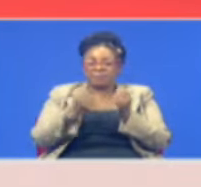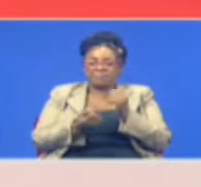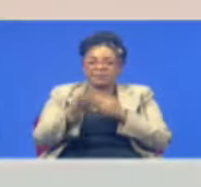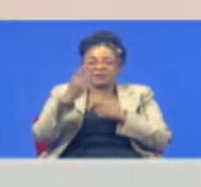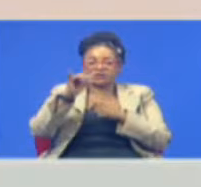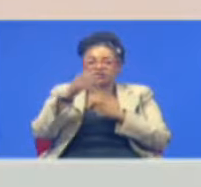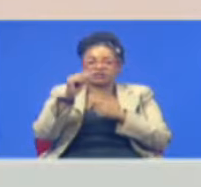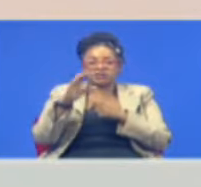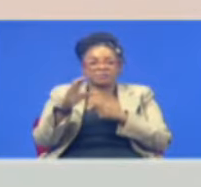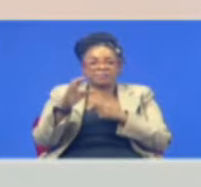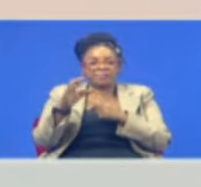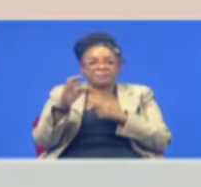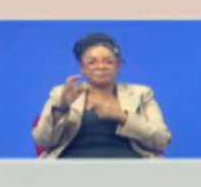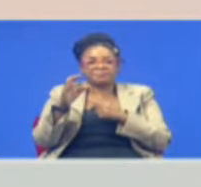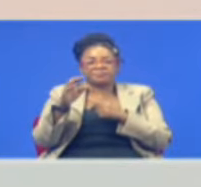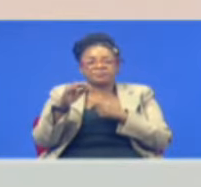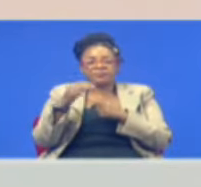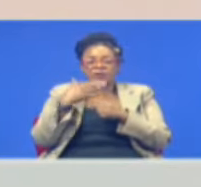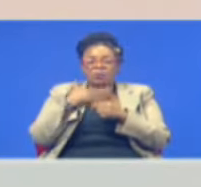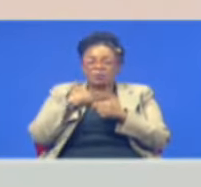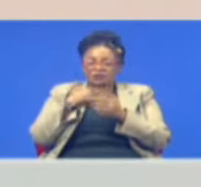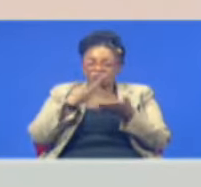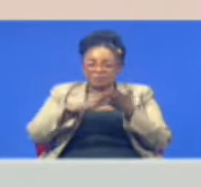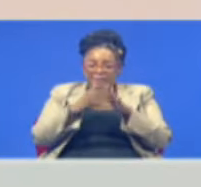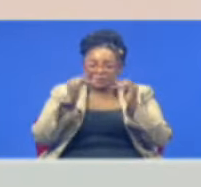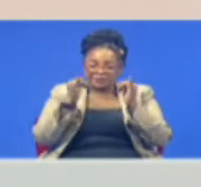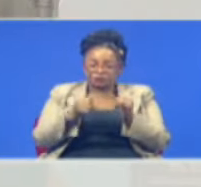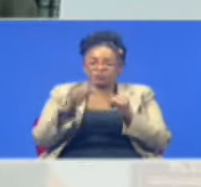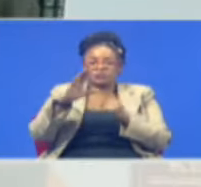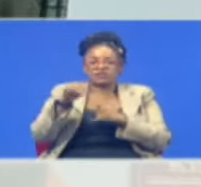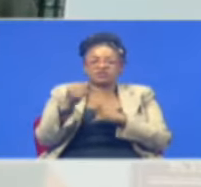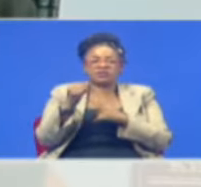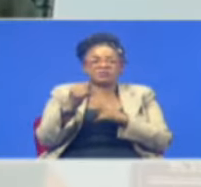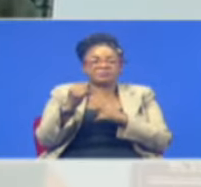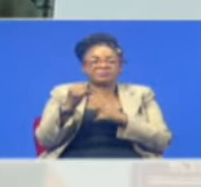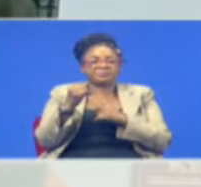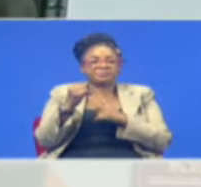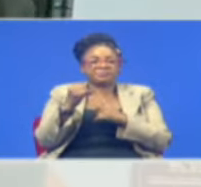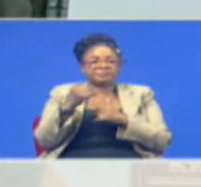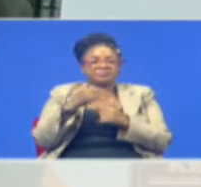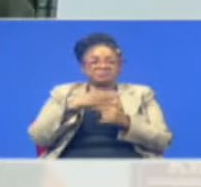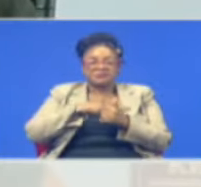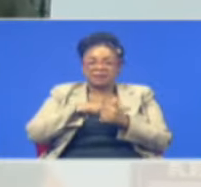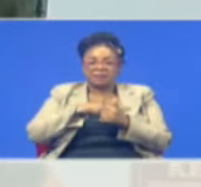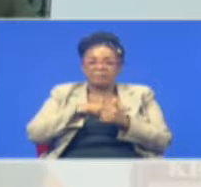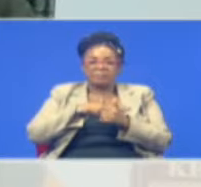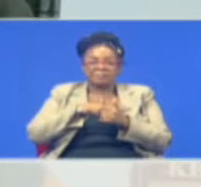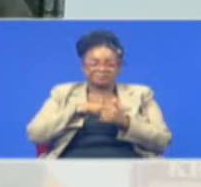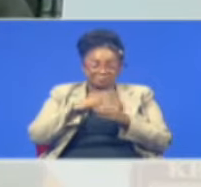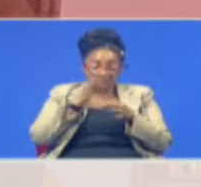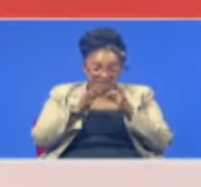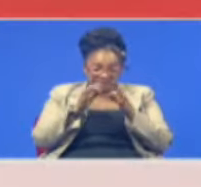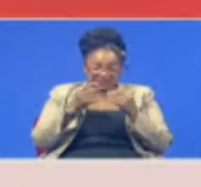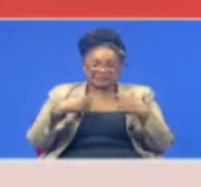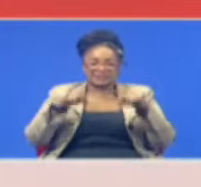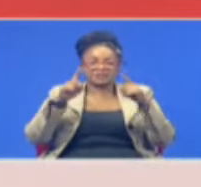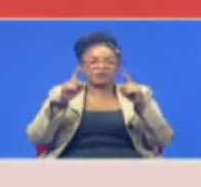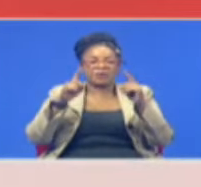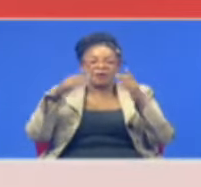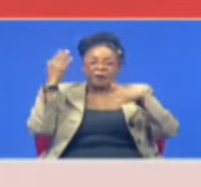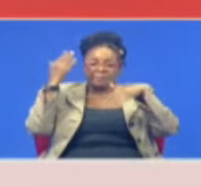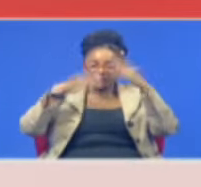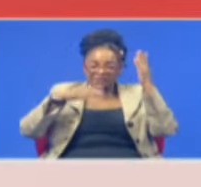JSC, seeking to be the new Chief Justice. My life started. If successful, Professor